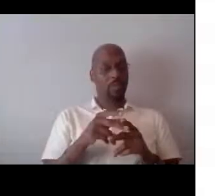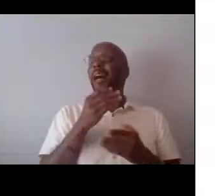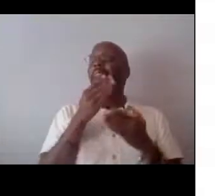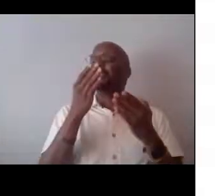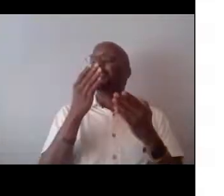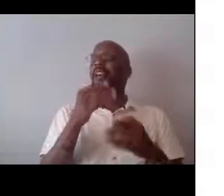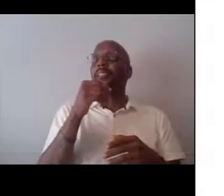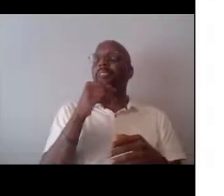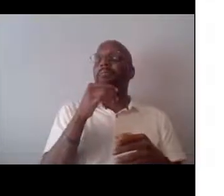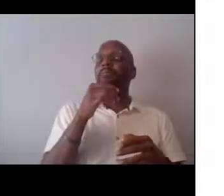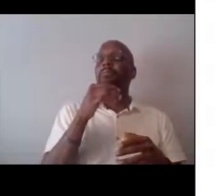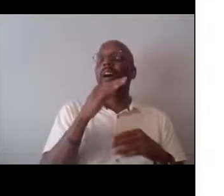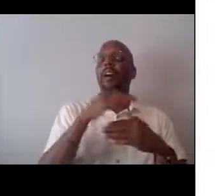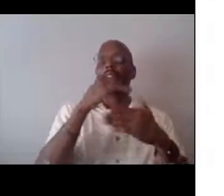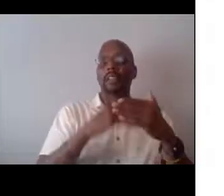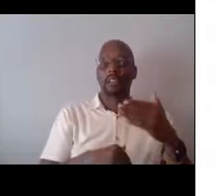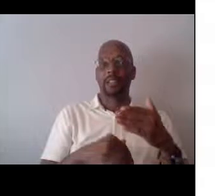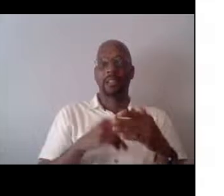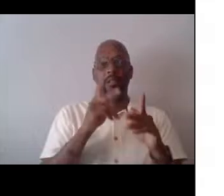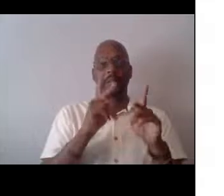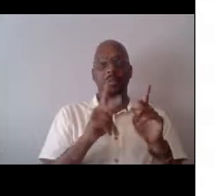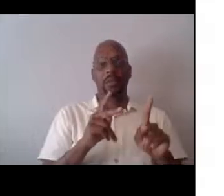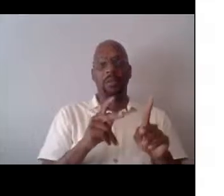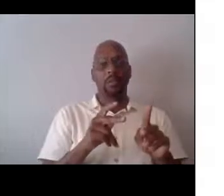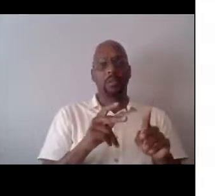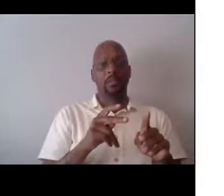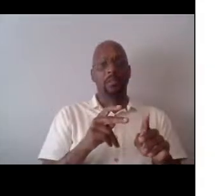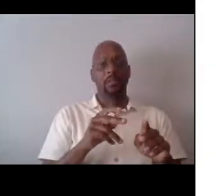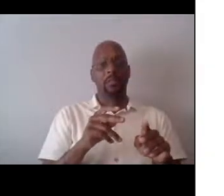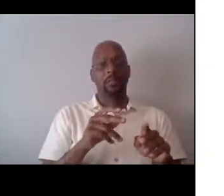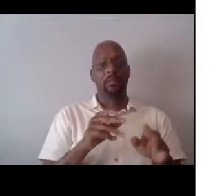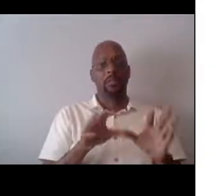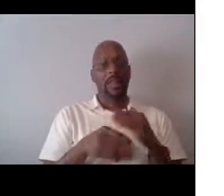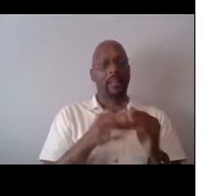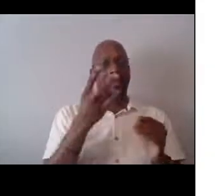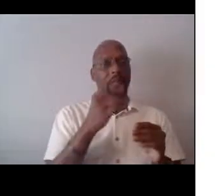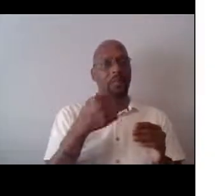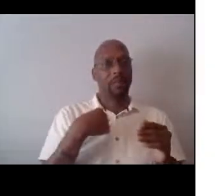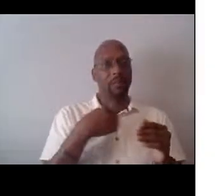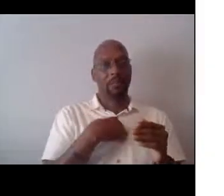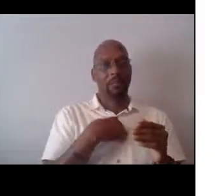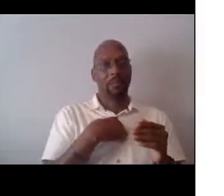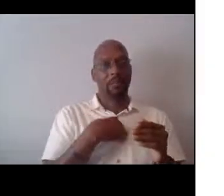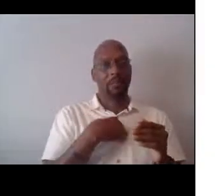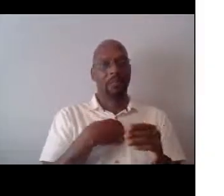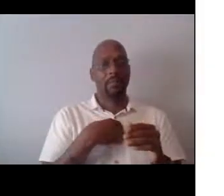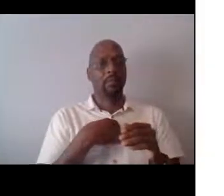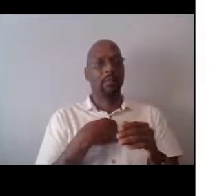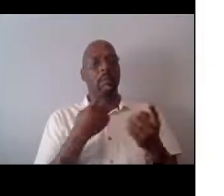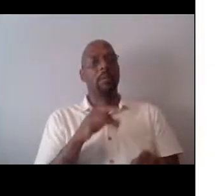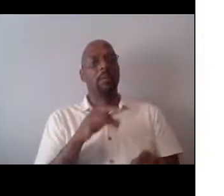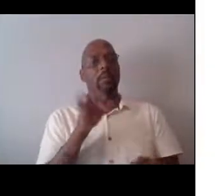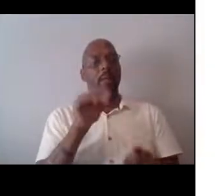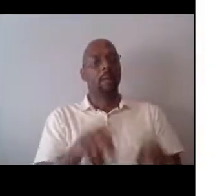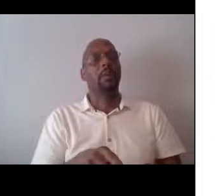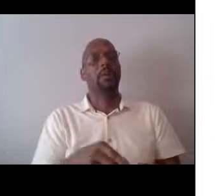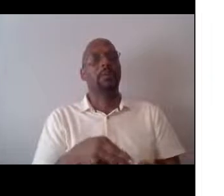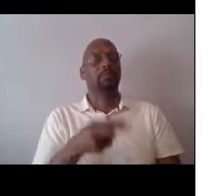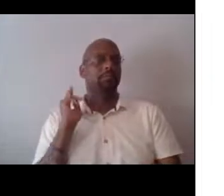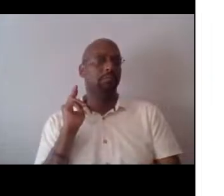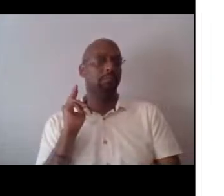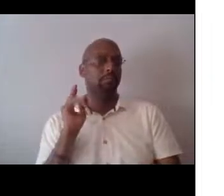item? So the person actually that was listed as a 17th member pulled out just a few days ago. So what's